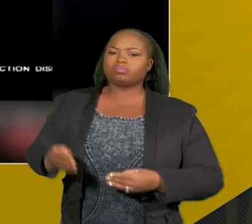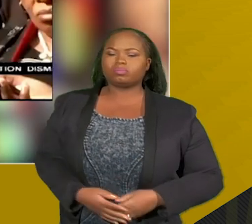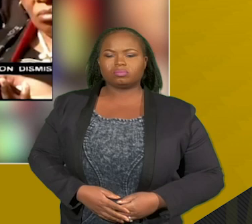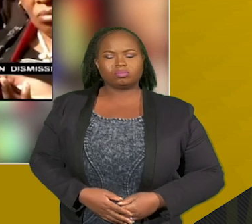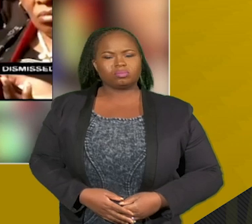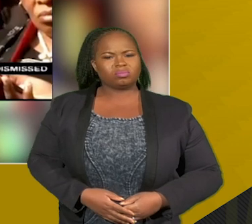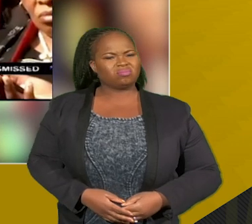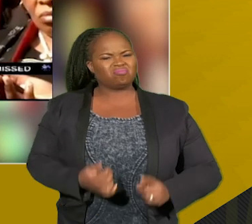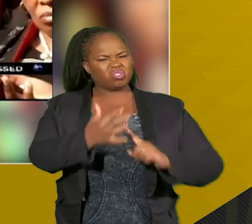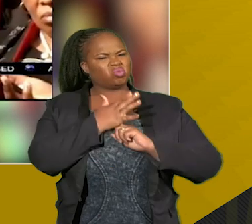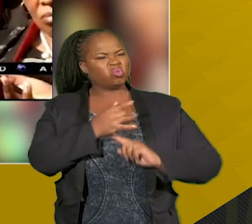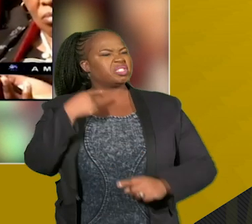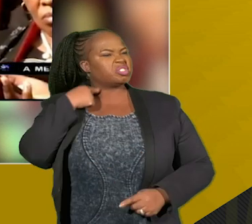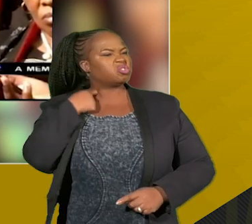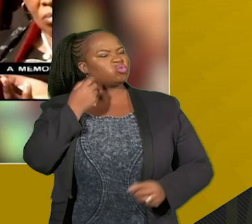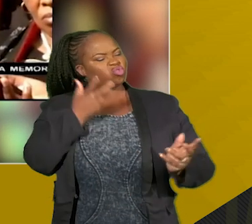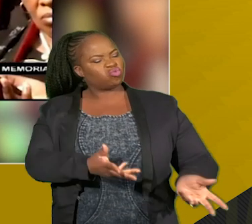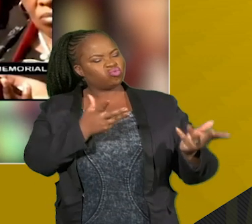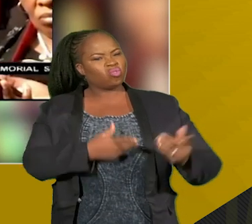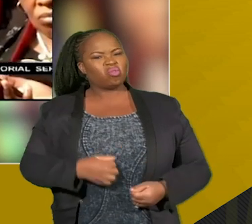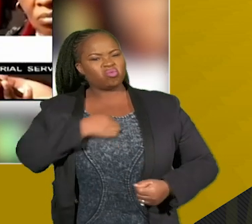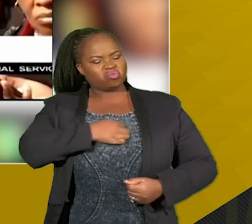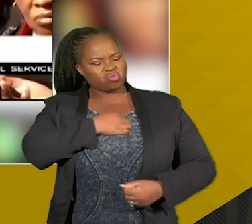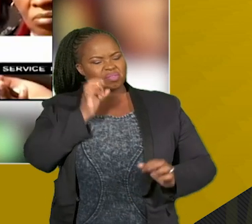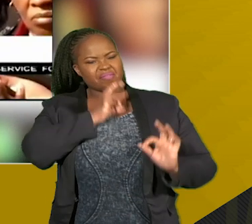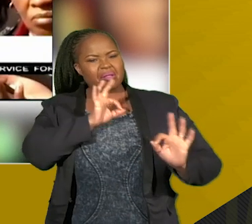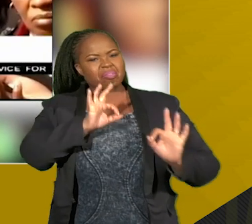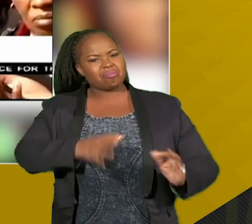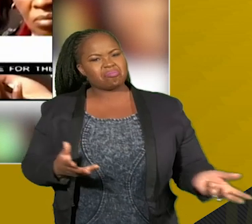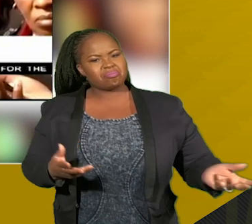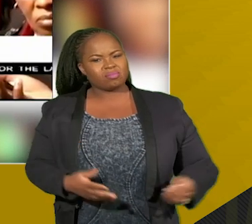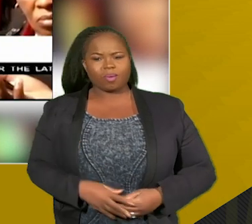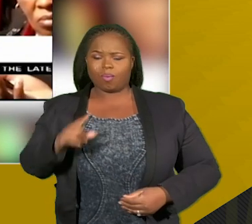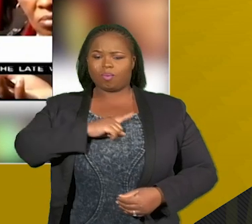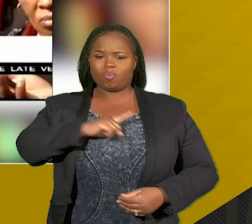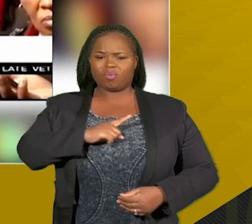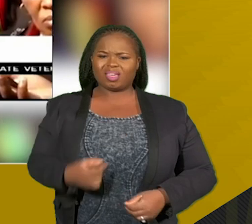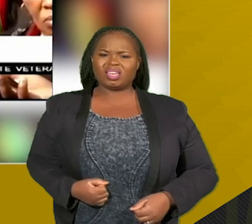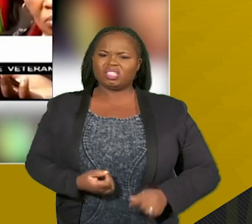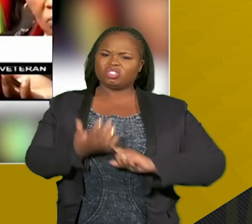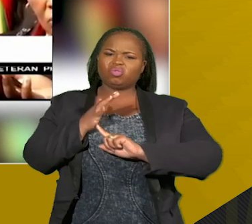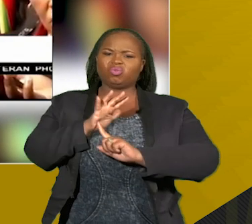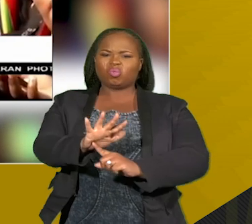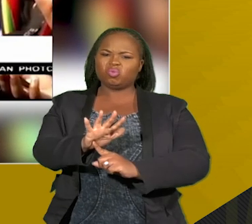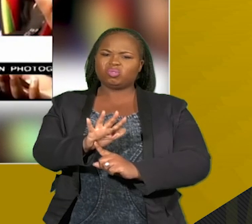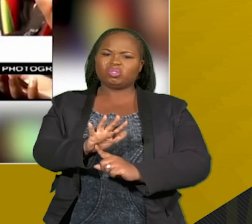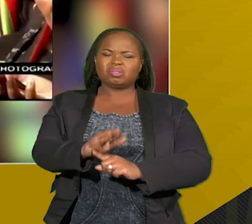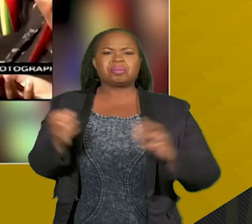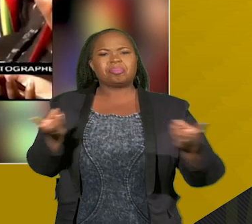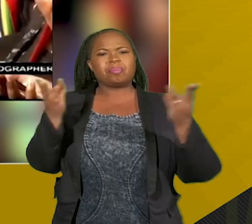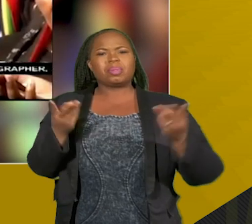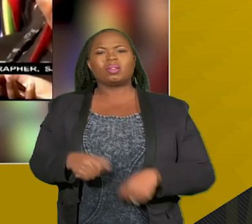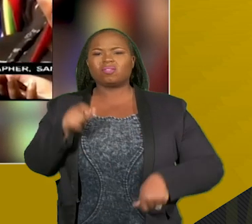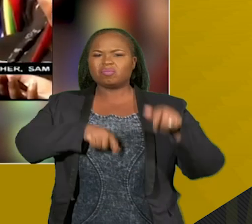that this dog doesn't have any remorse. By virtue of showing the people